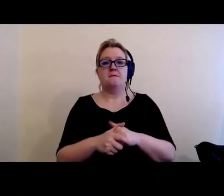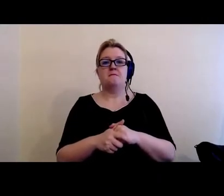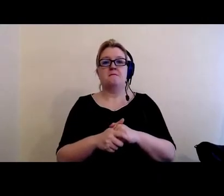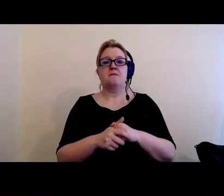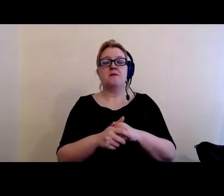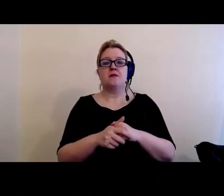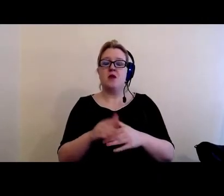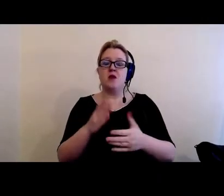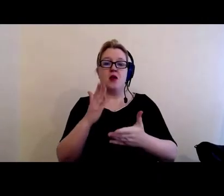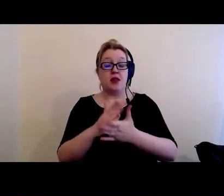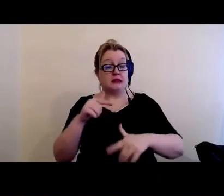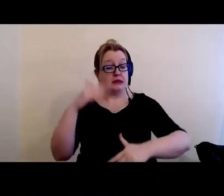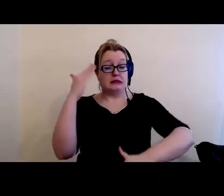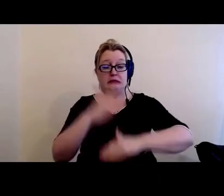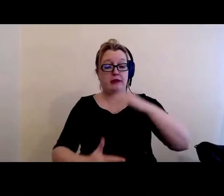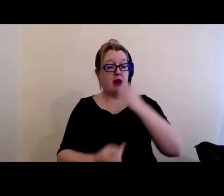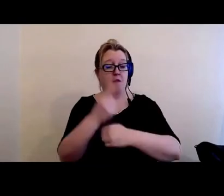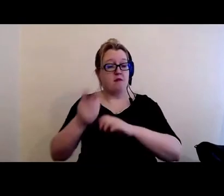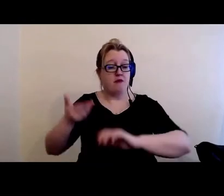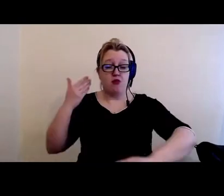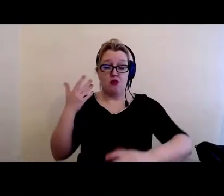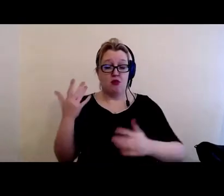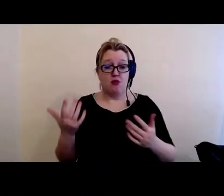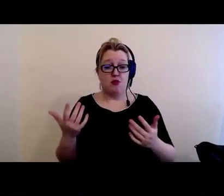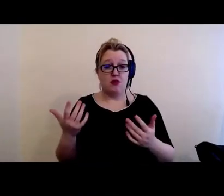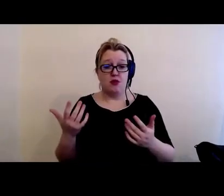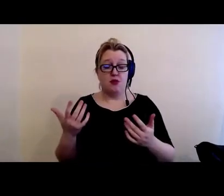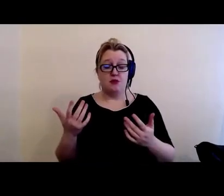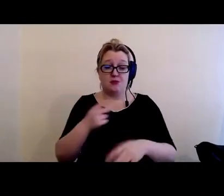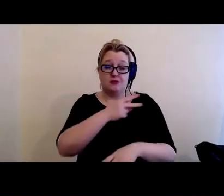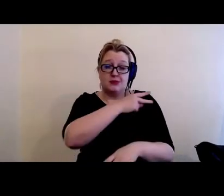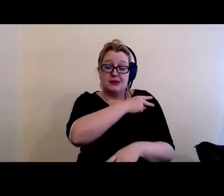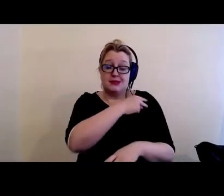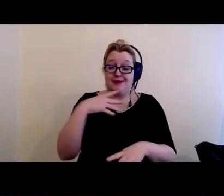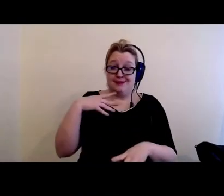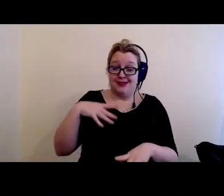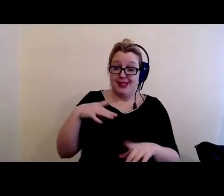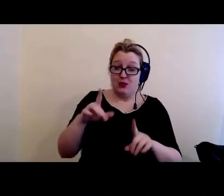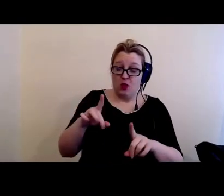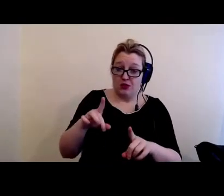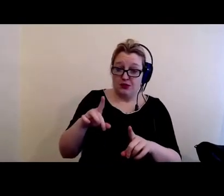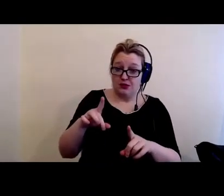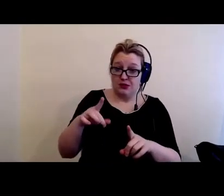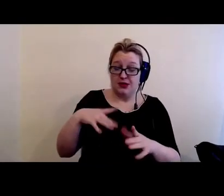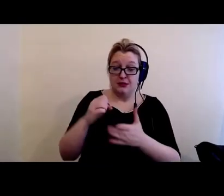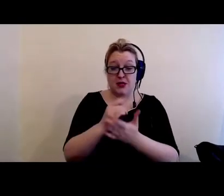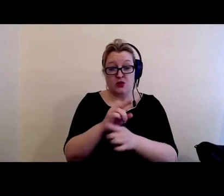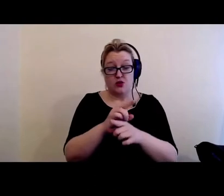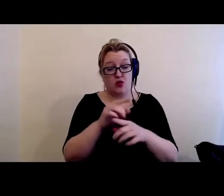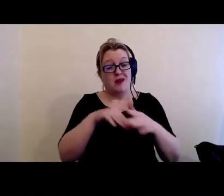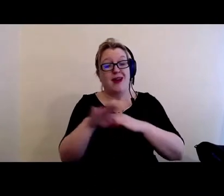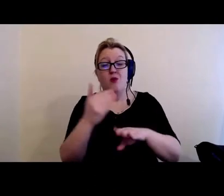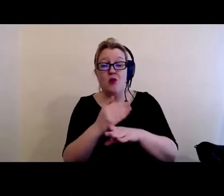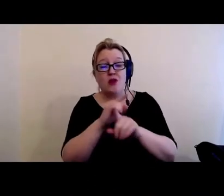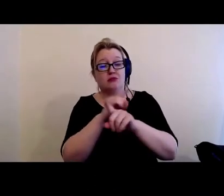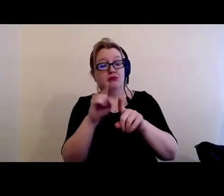been unprecedented. And I think the emphasis on what staff need in order to be safe and well at work is going to be